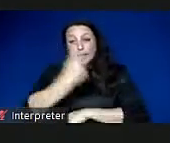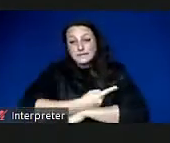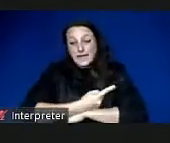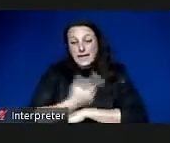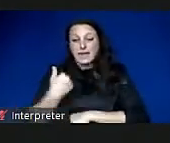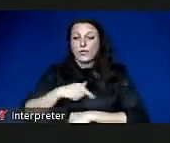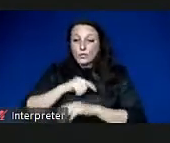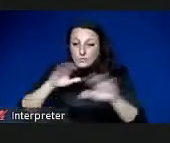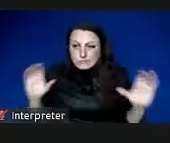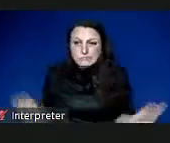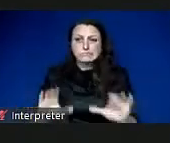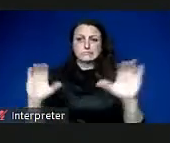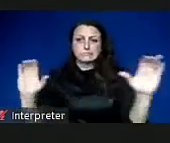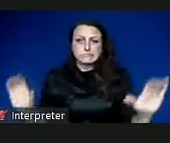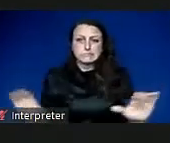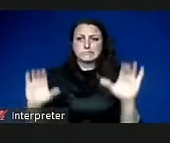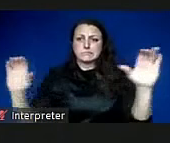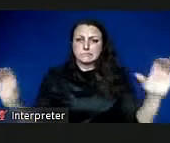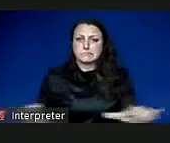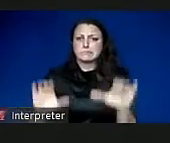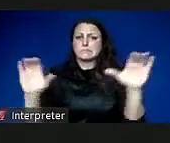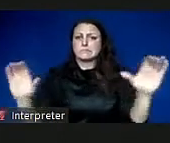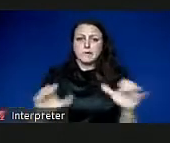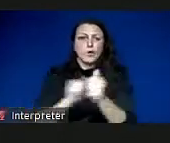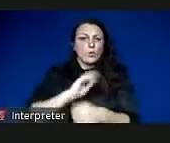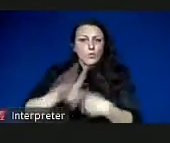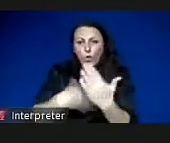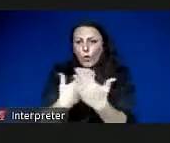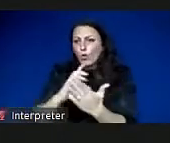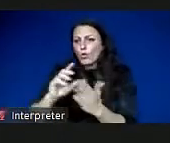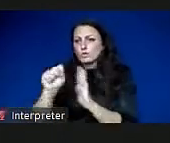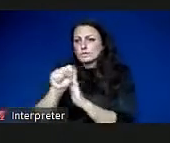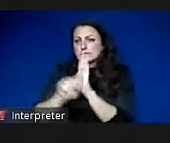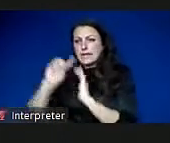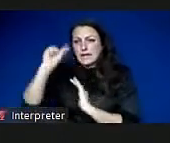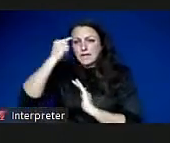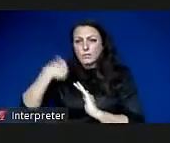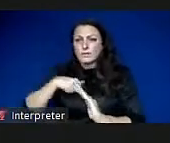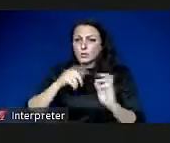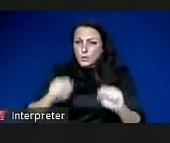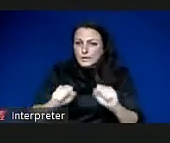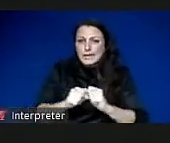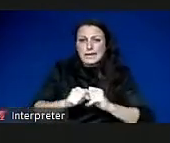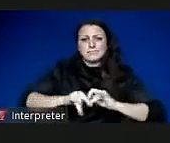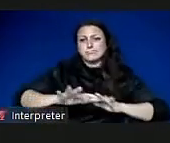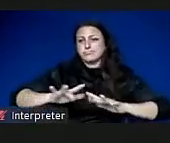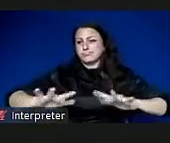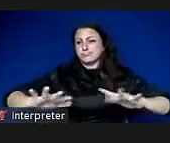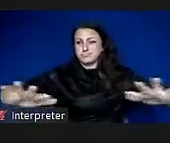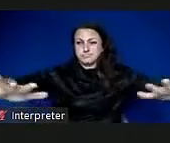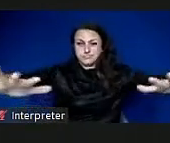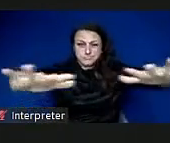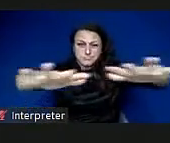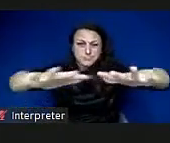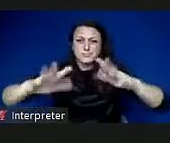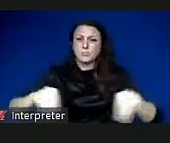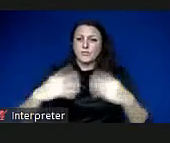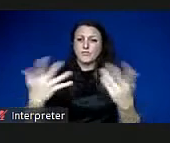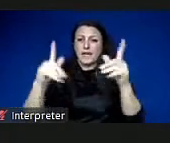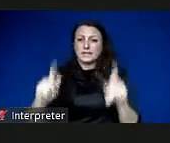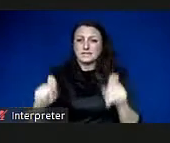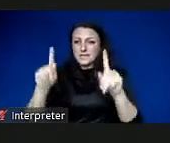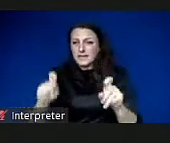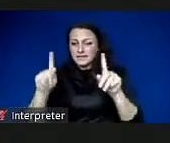do across all of state government to ensure that we scale testing to the place that it needed to be. That has been in